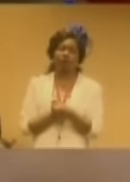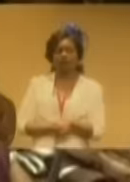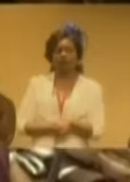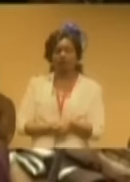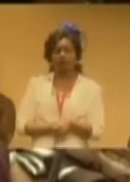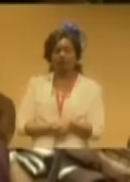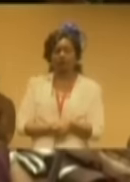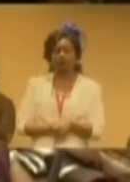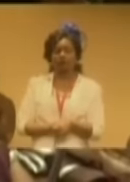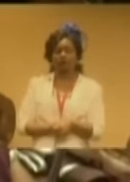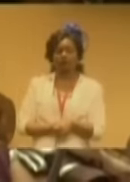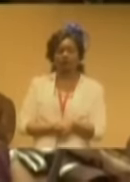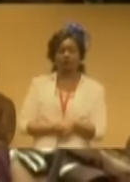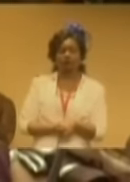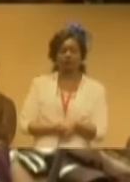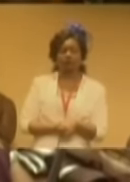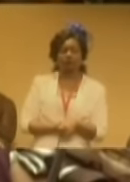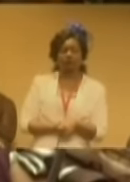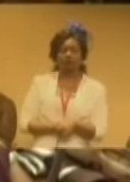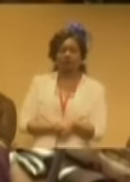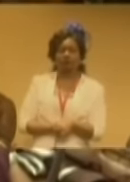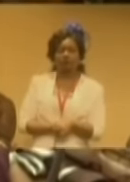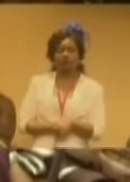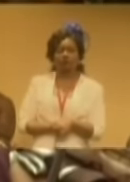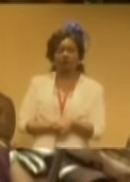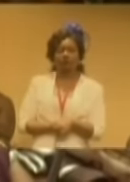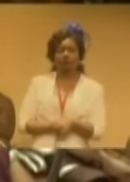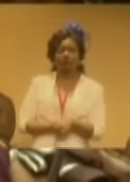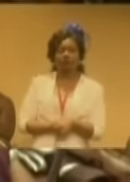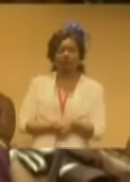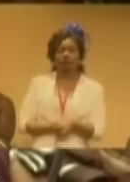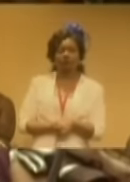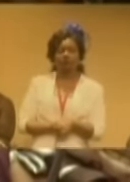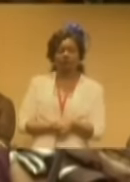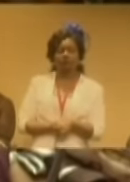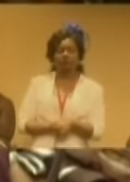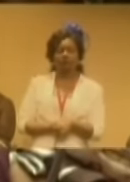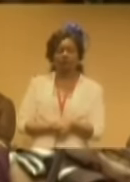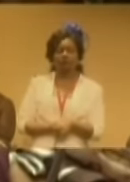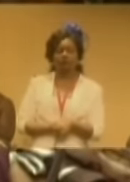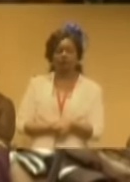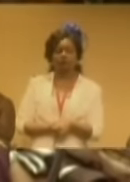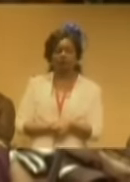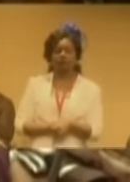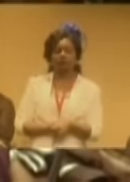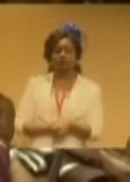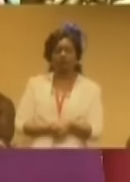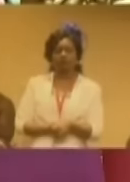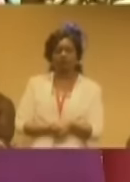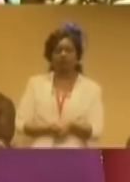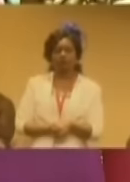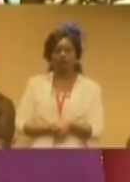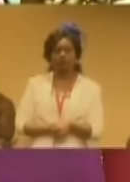above 72% by the end of the next financial year. The King saying government will continue to invest